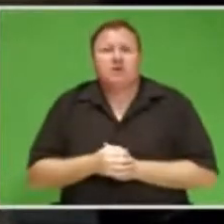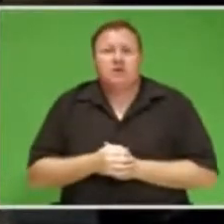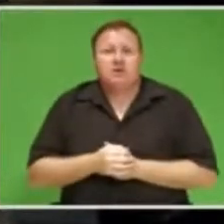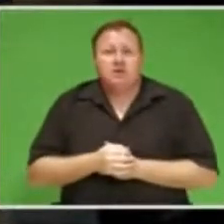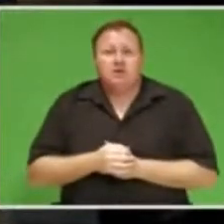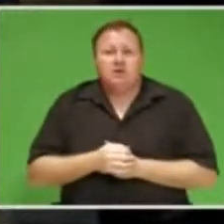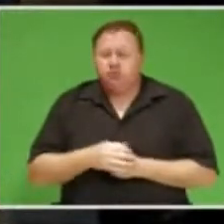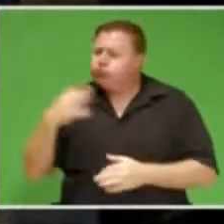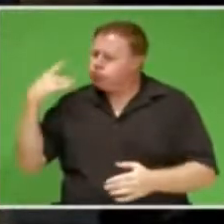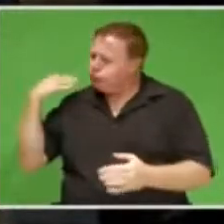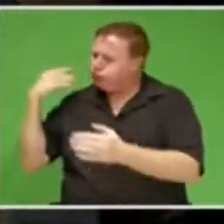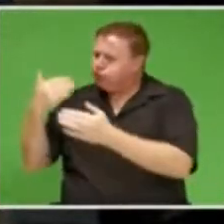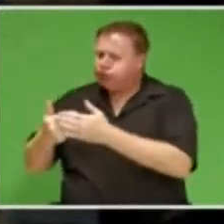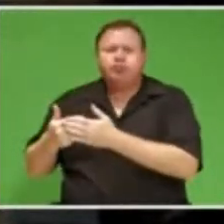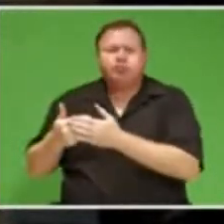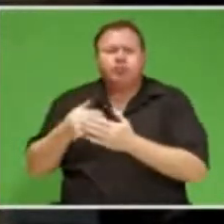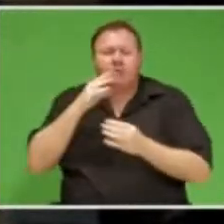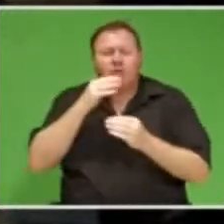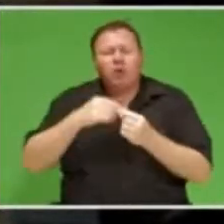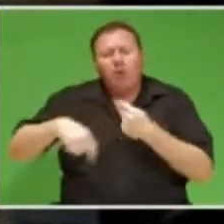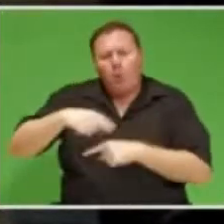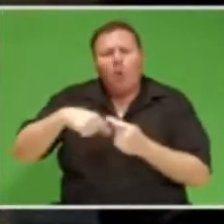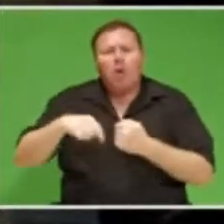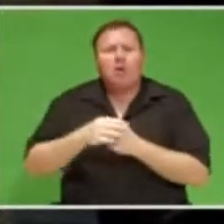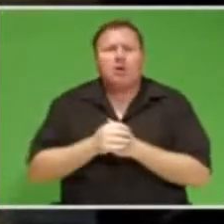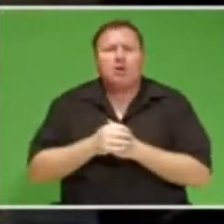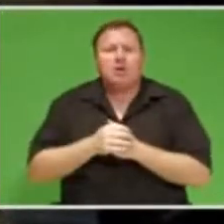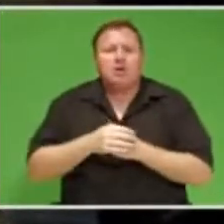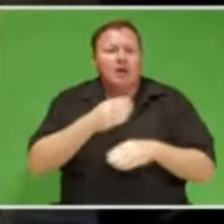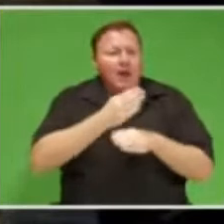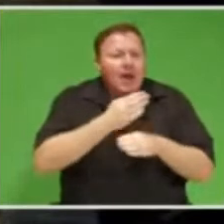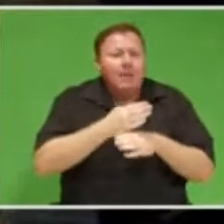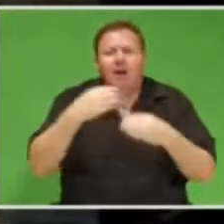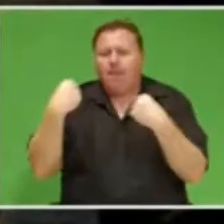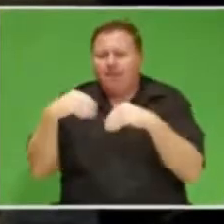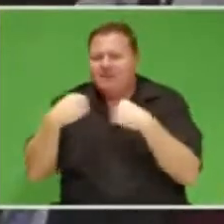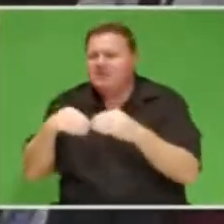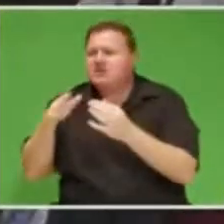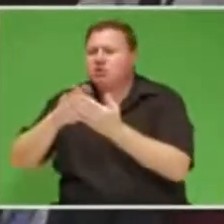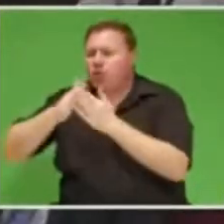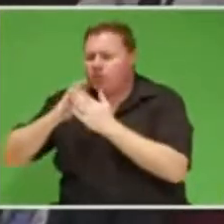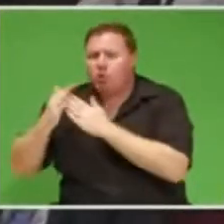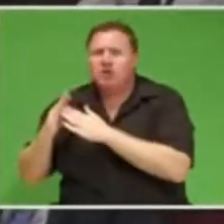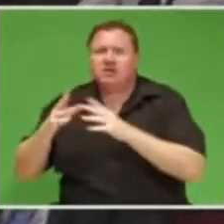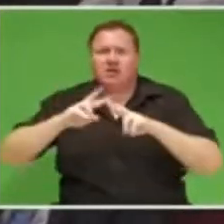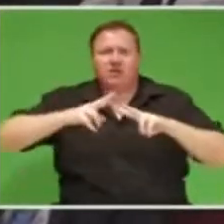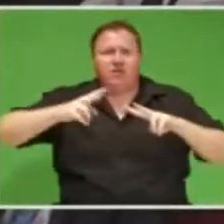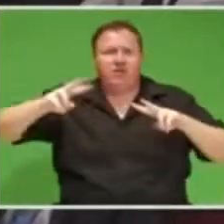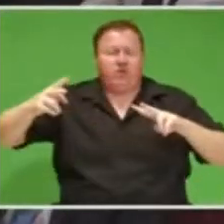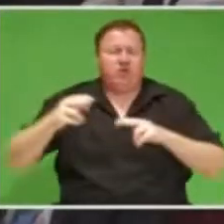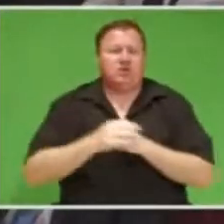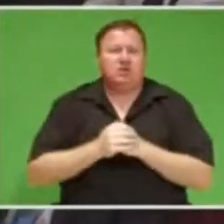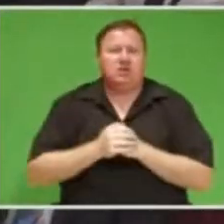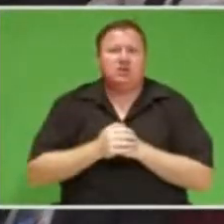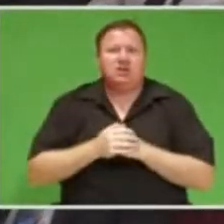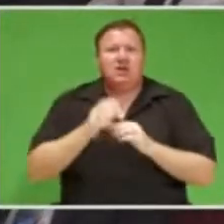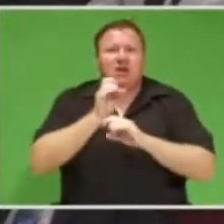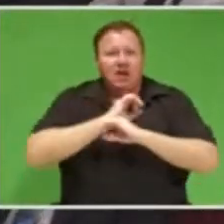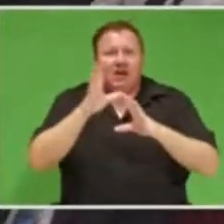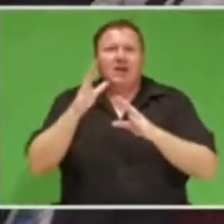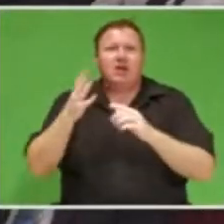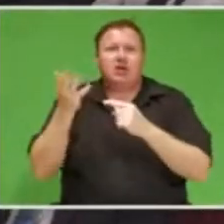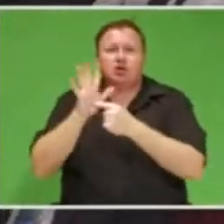just yesterday. Both labor, business, and community, they have expressed a clear